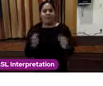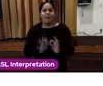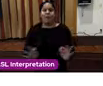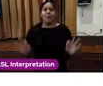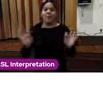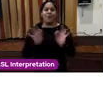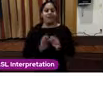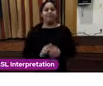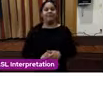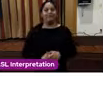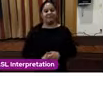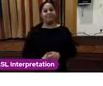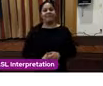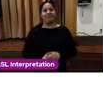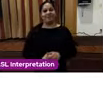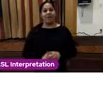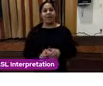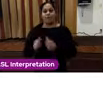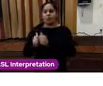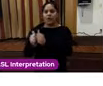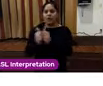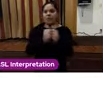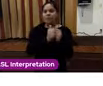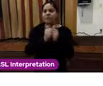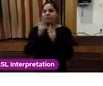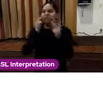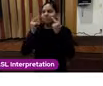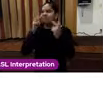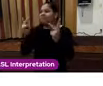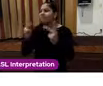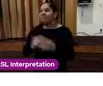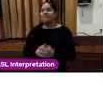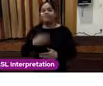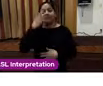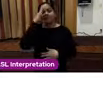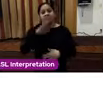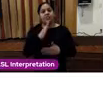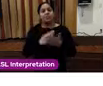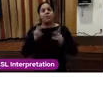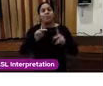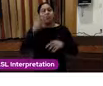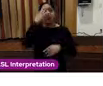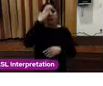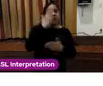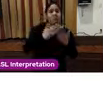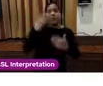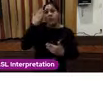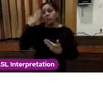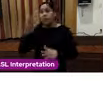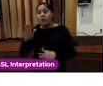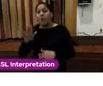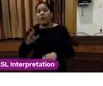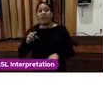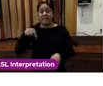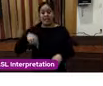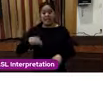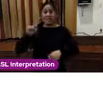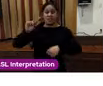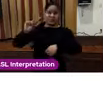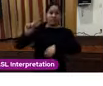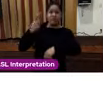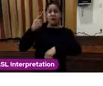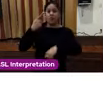and that we're all here together, because as some folks may know, some folks may not know, this is actually our